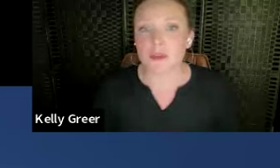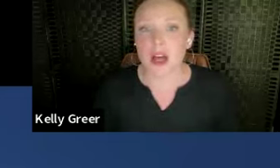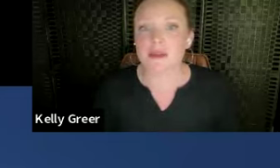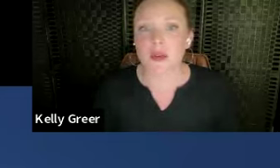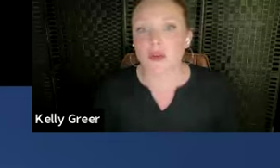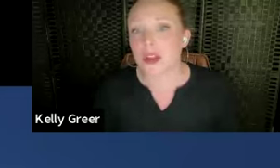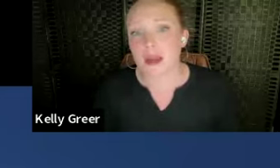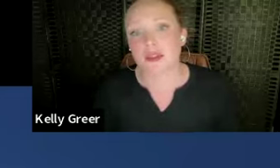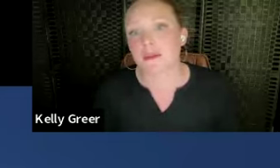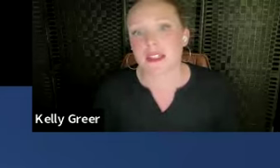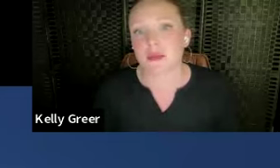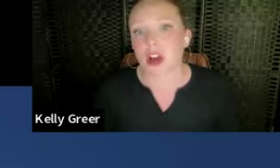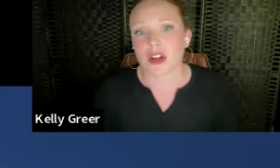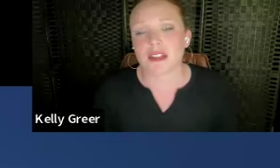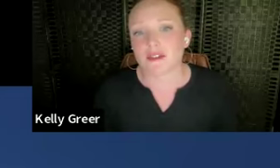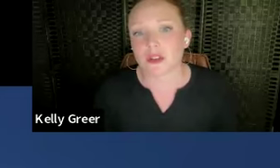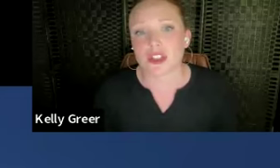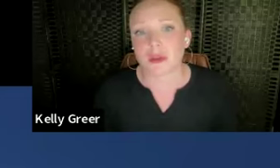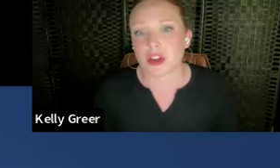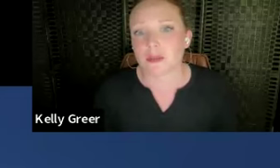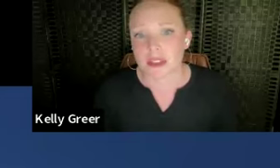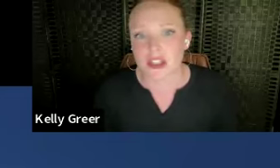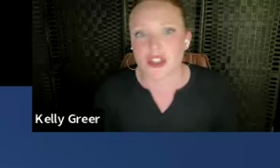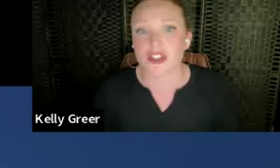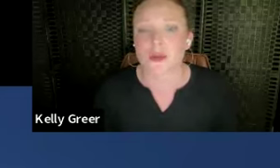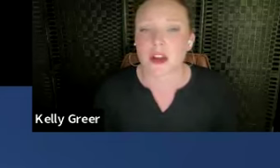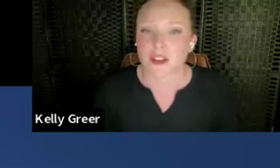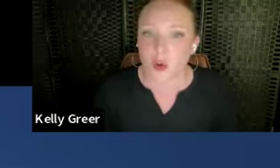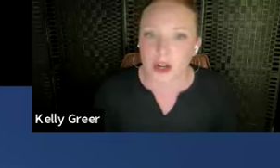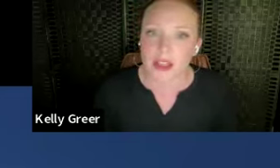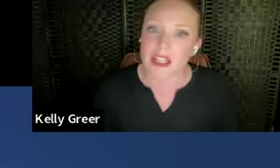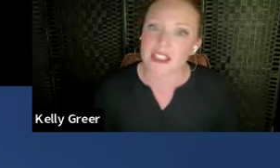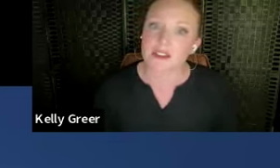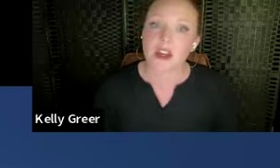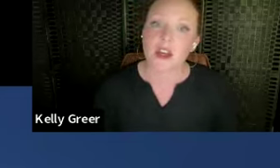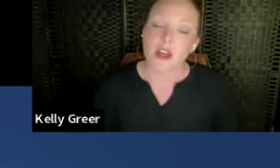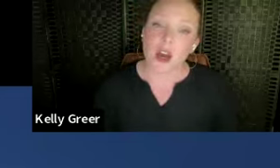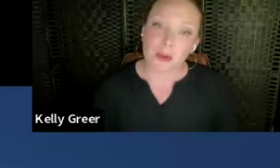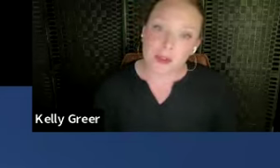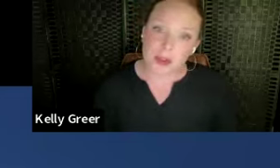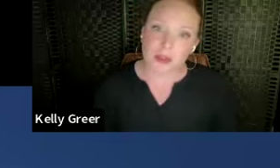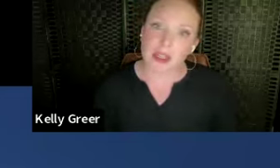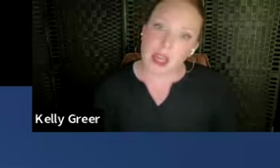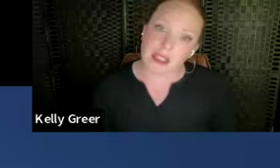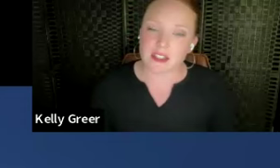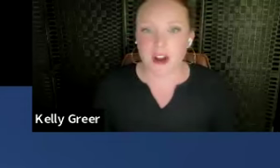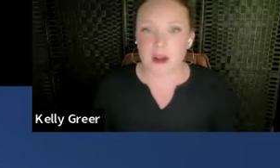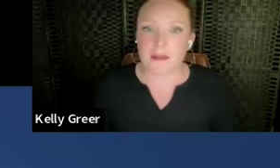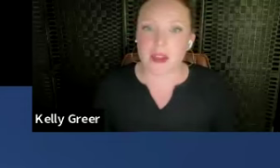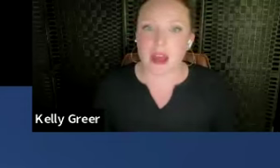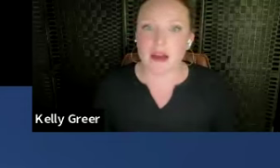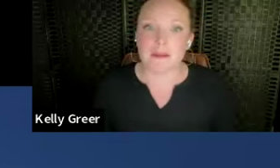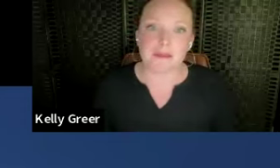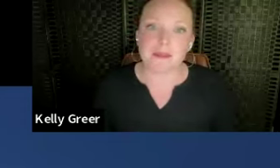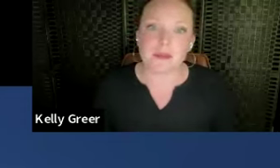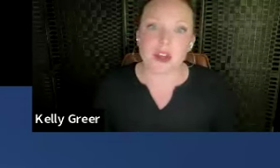you know, as soon as possible, we're able to make some progress. Unfortunately, with our procedures, we are requiring lots of approvals, green lights